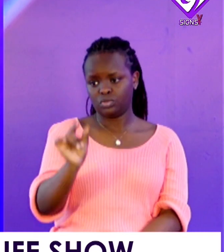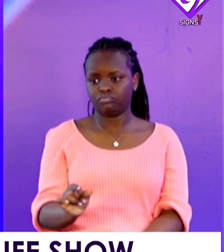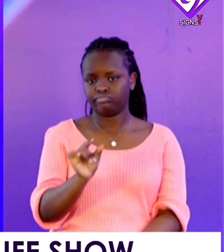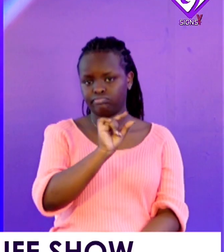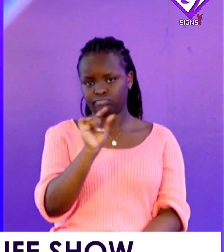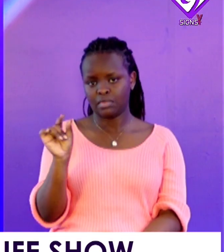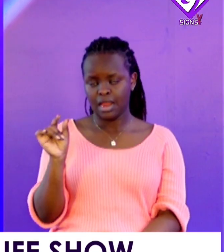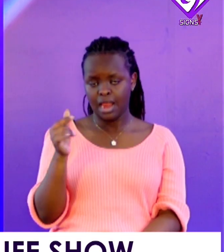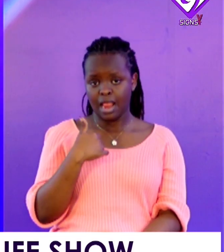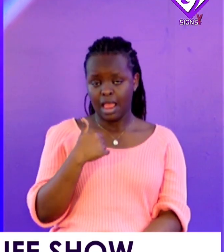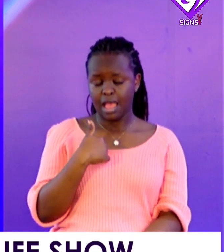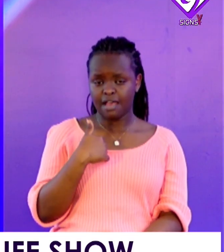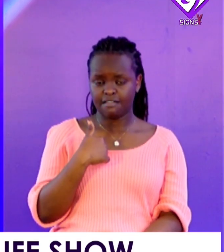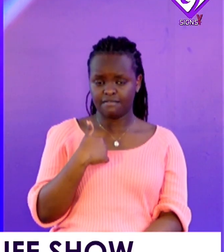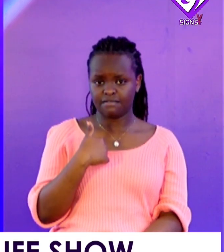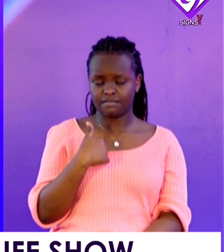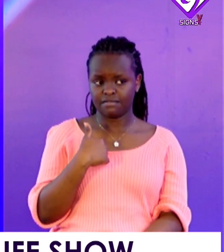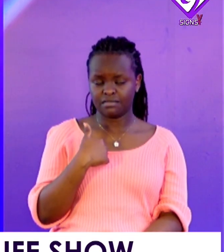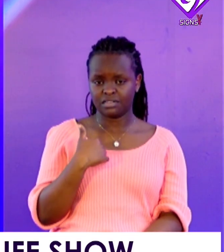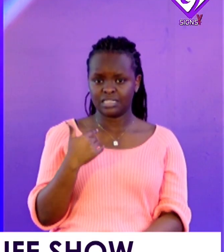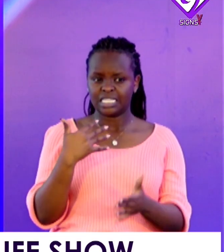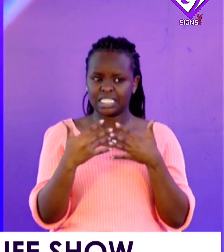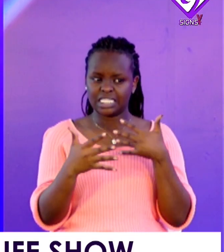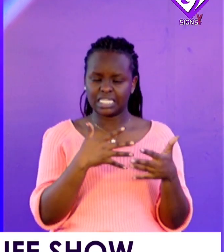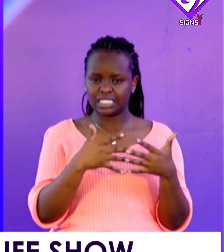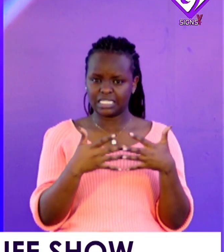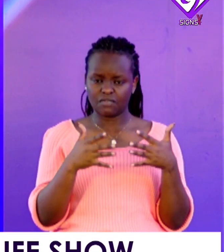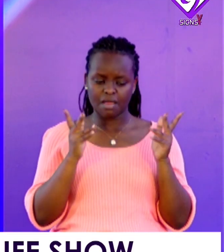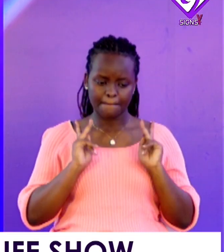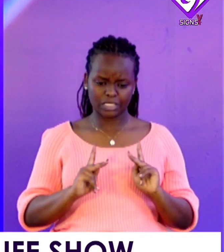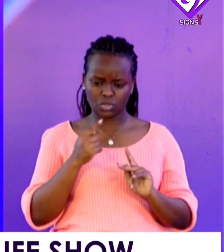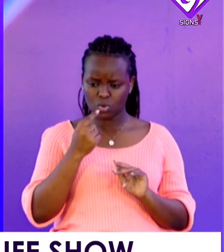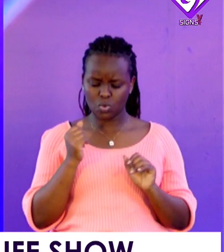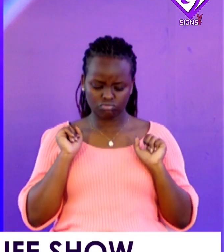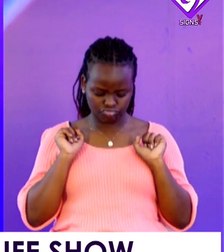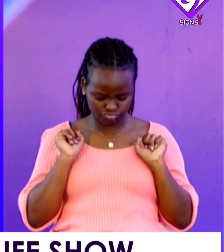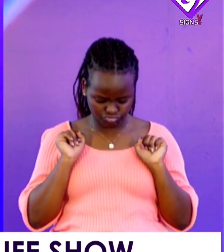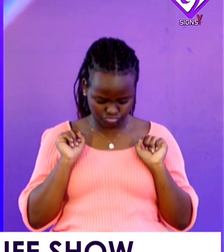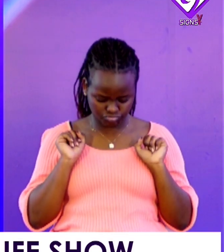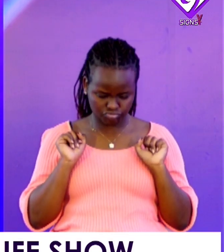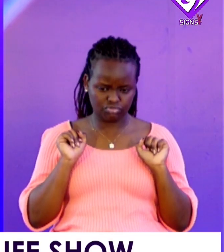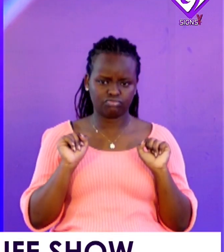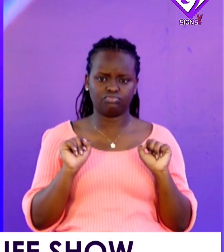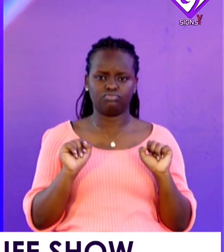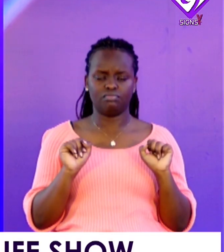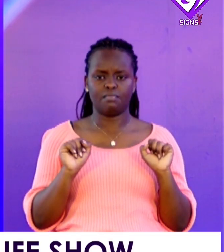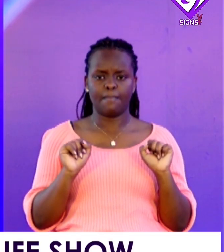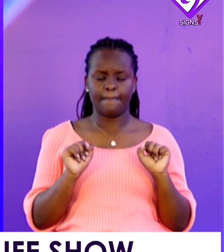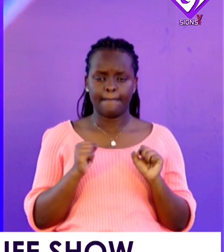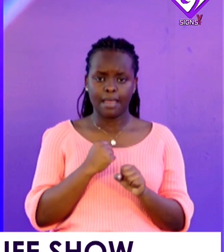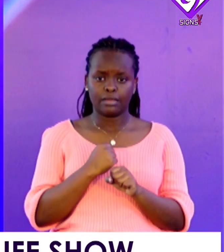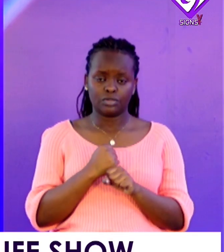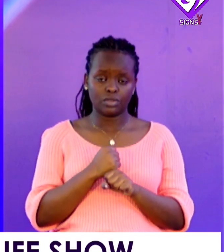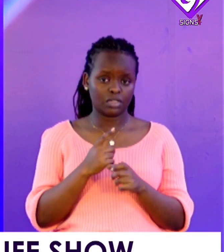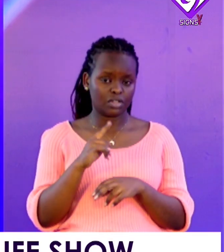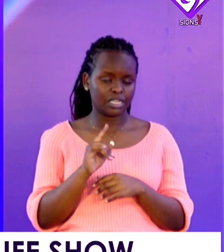Are there marks of a genuine person who is pulling the yoke according to your Christian religion? A